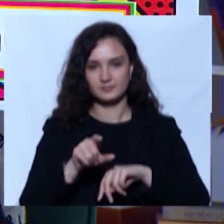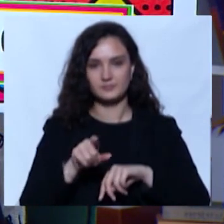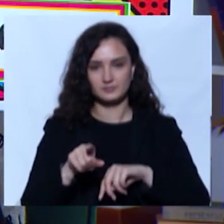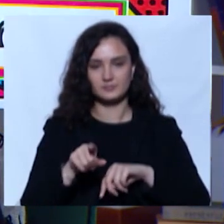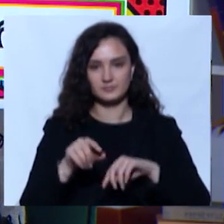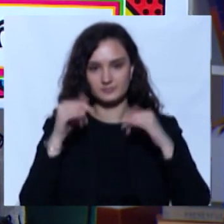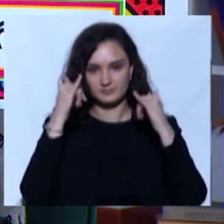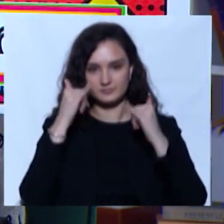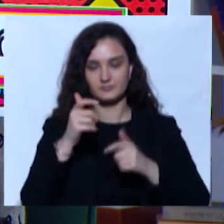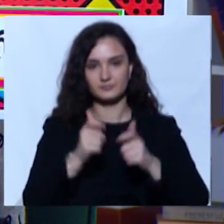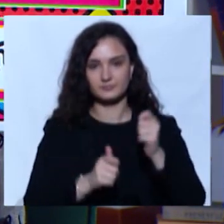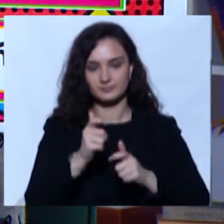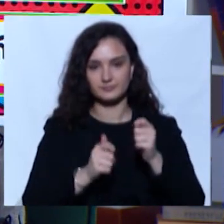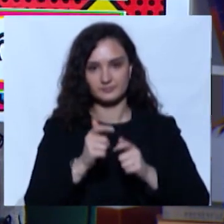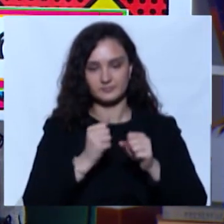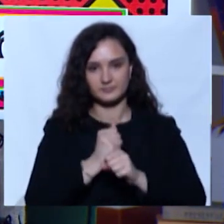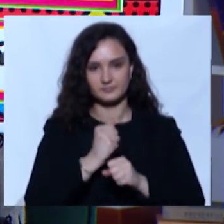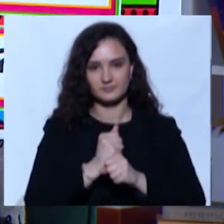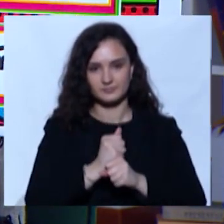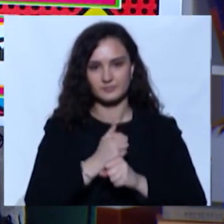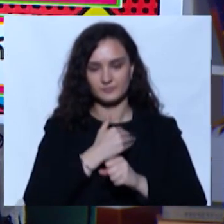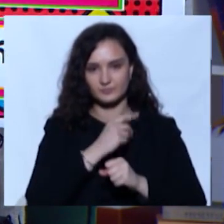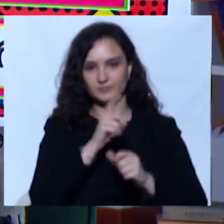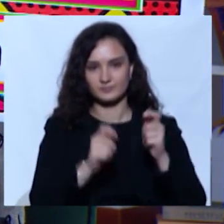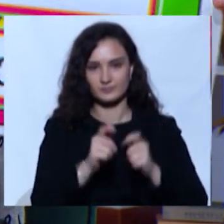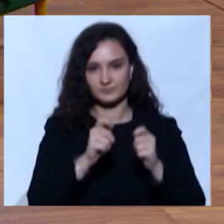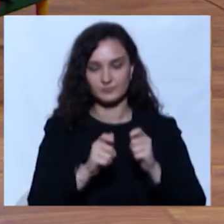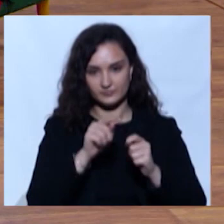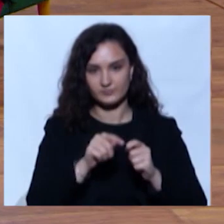the cow, and the farmer's wife wanted the chicken's eggs.